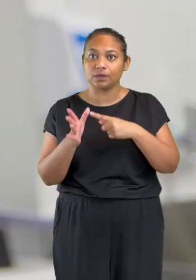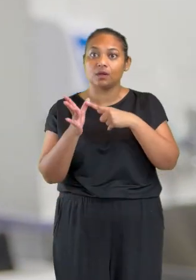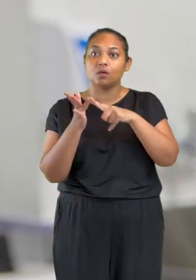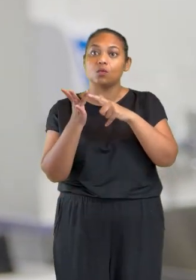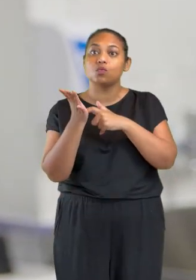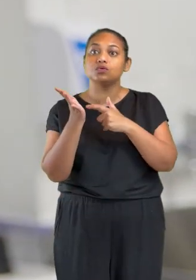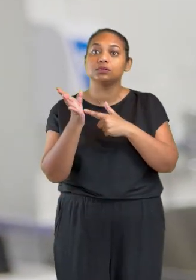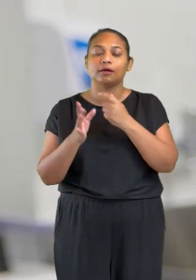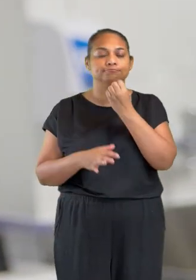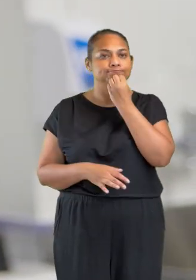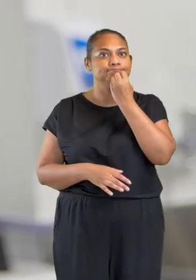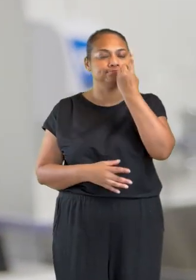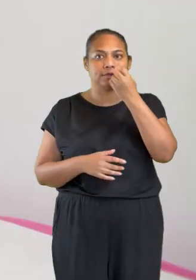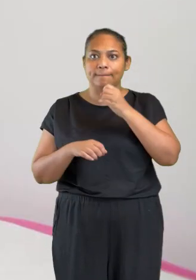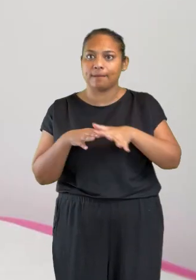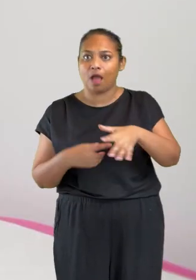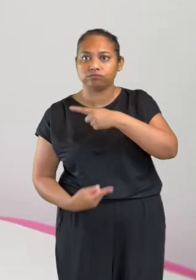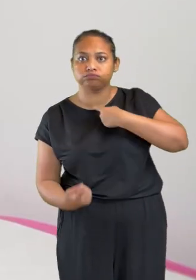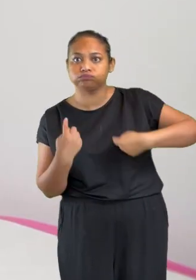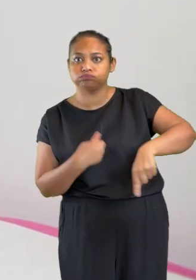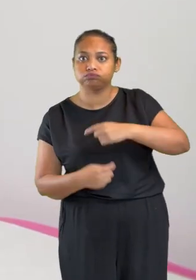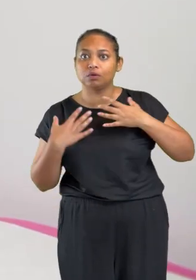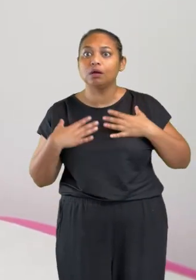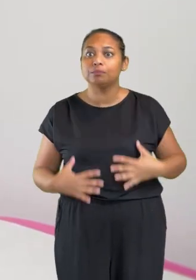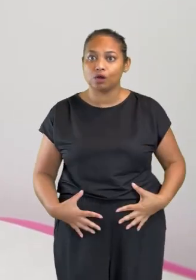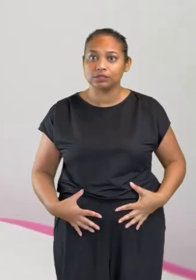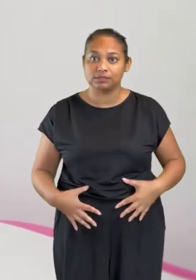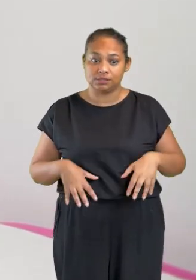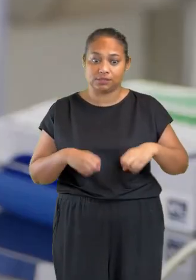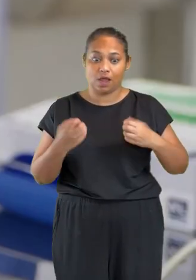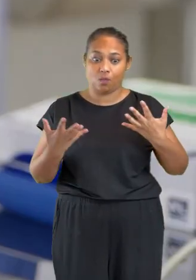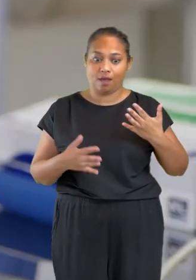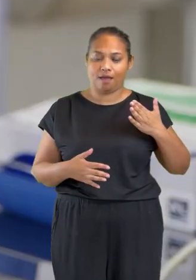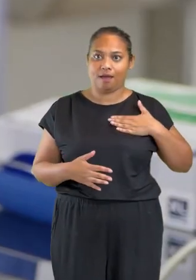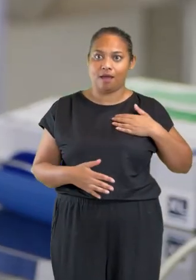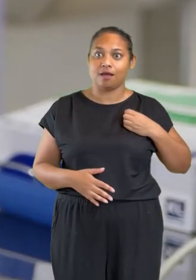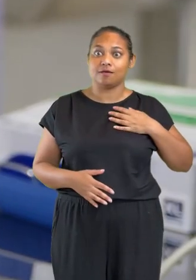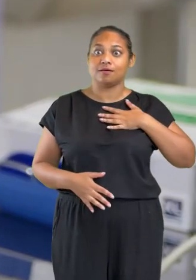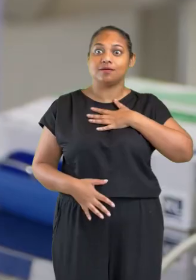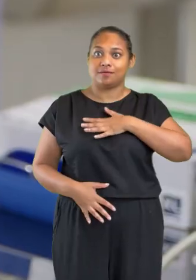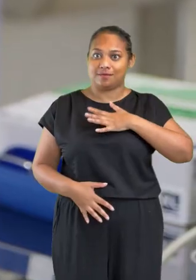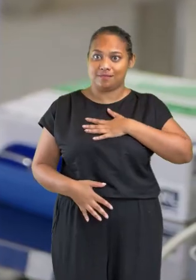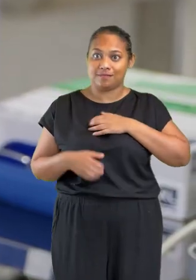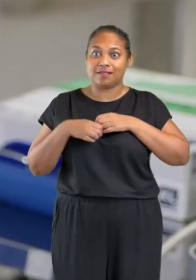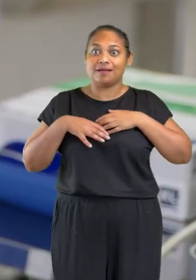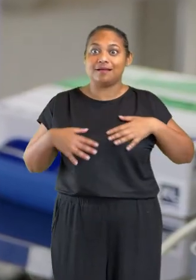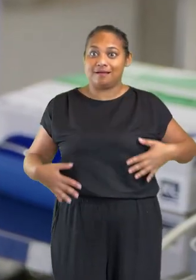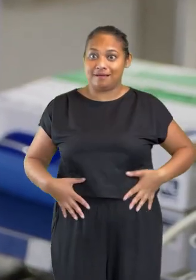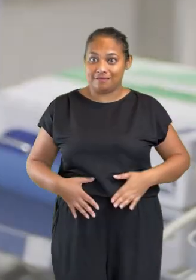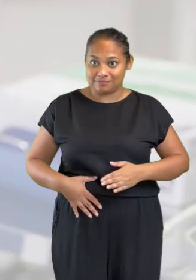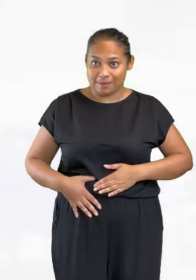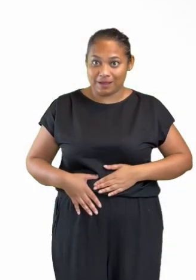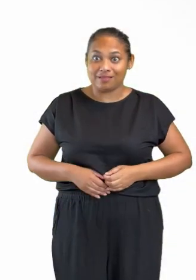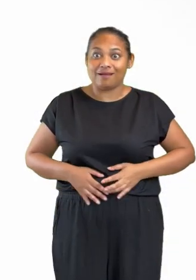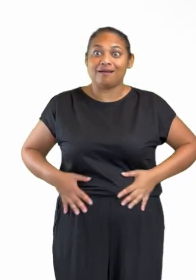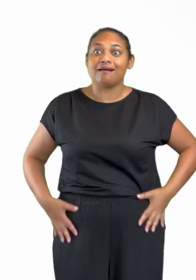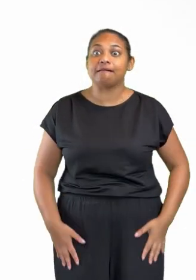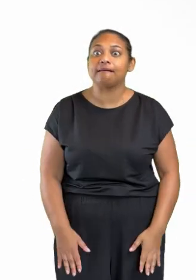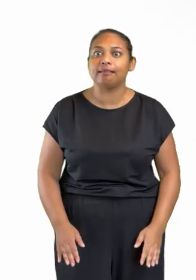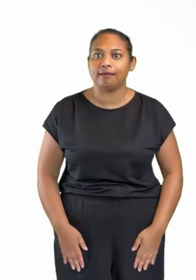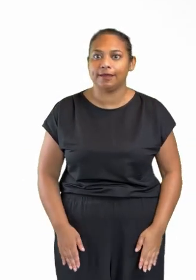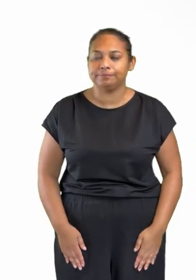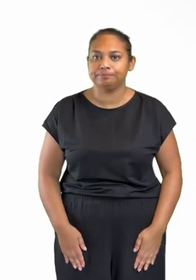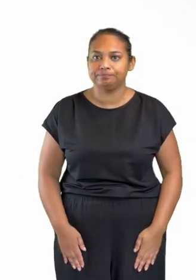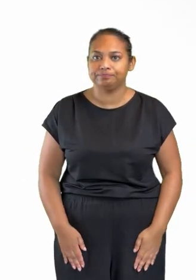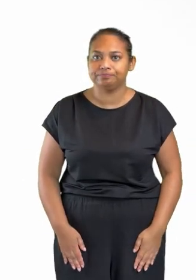aorta is a main blood vessel in the body. It runs from the heart, up over the chest, down through the middle of the abdomen and divides into your